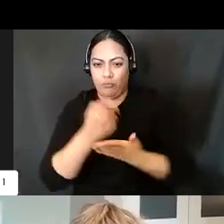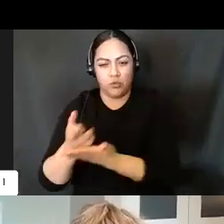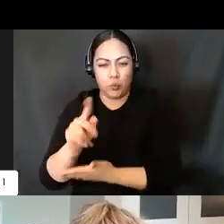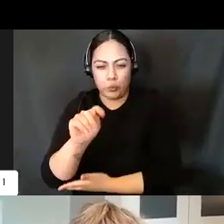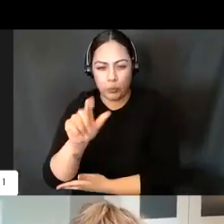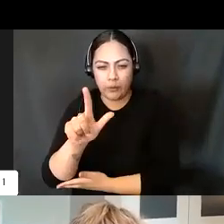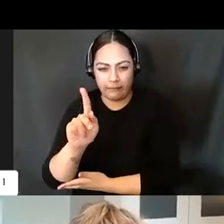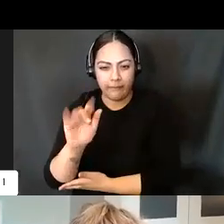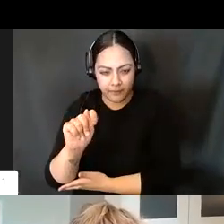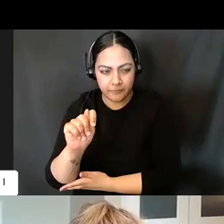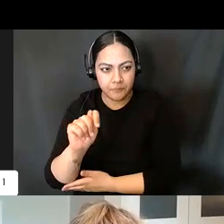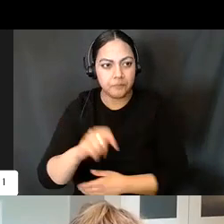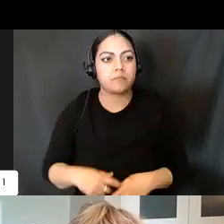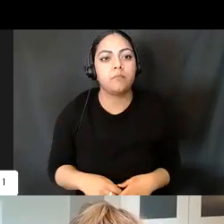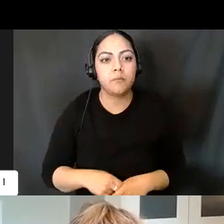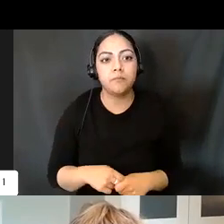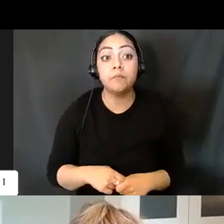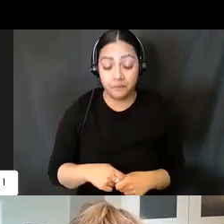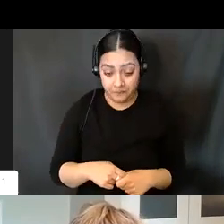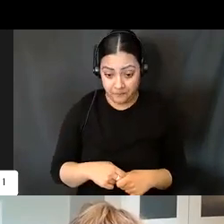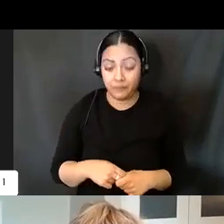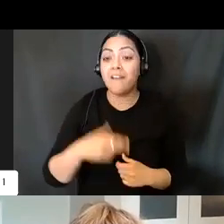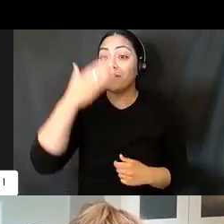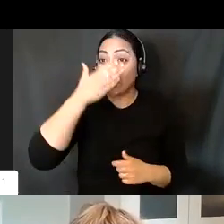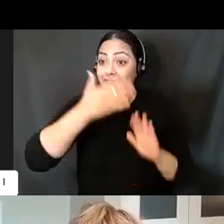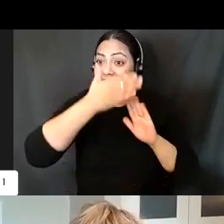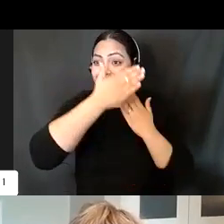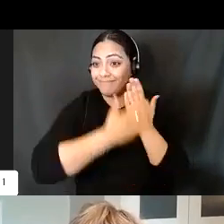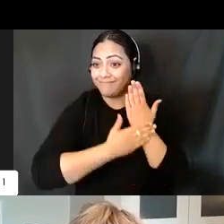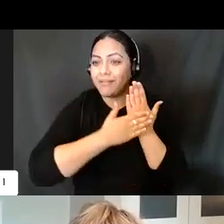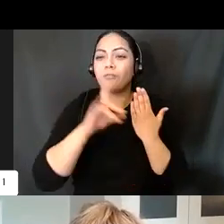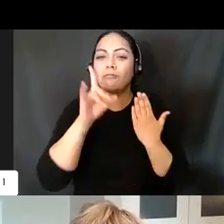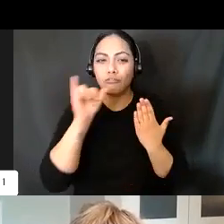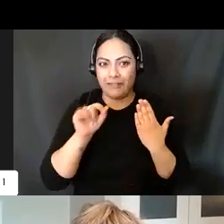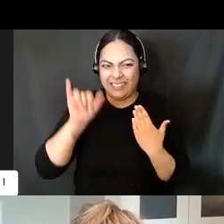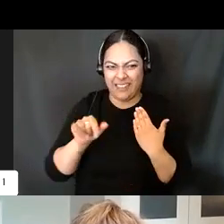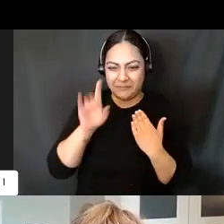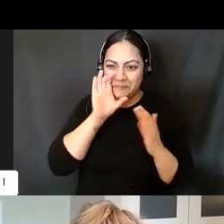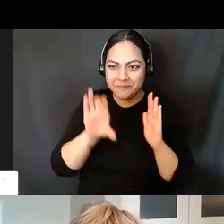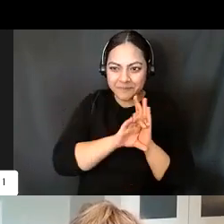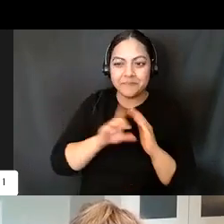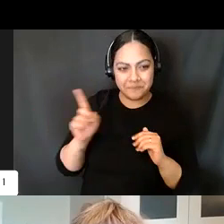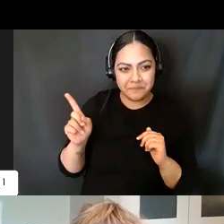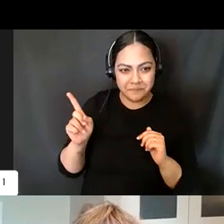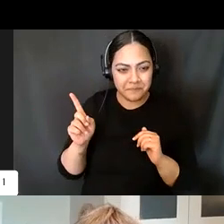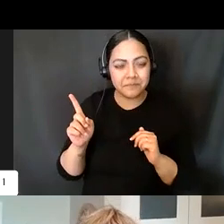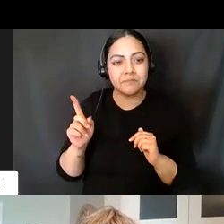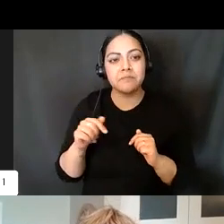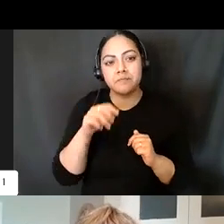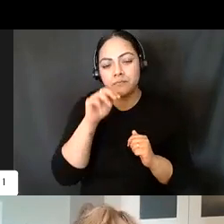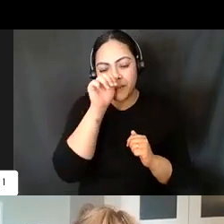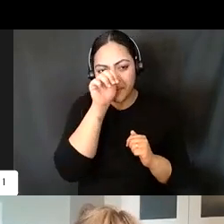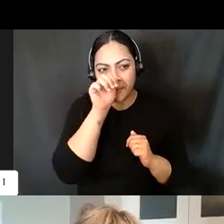That's the cover on the right hand of the screen for the toolkit. And I just want to, acknowledge that,